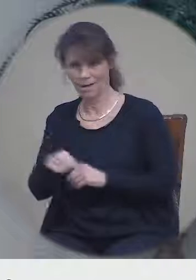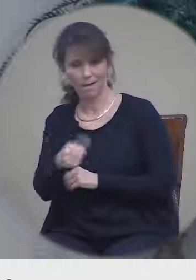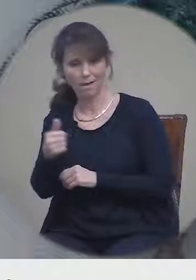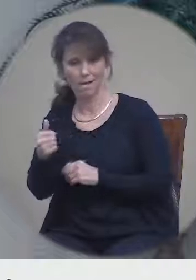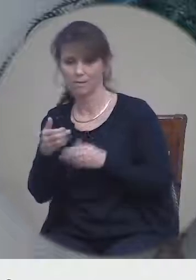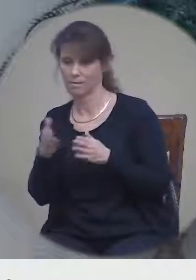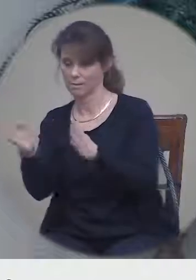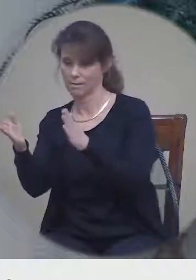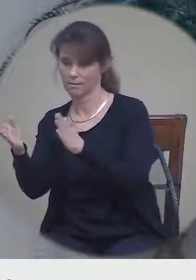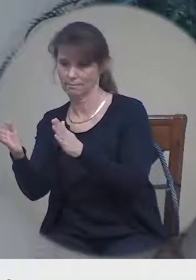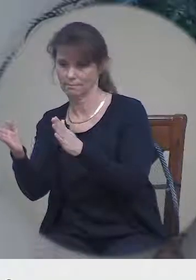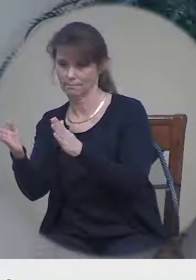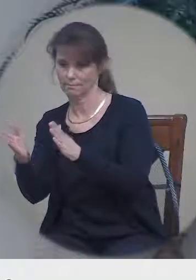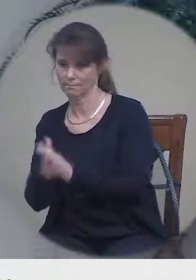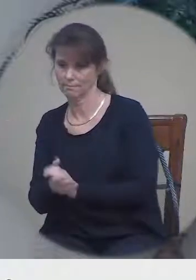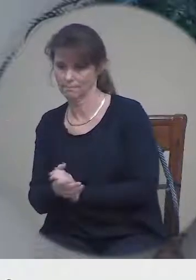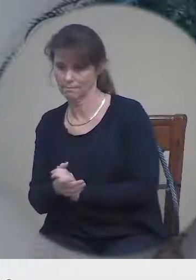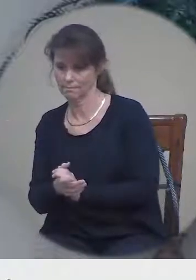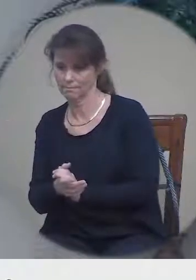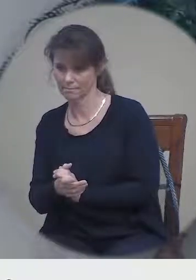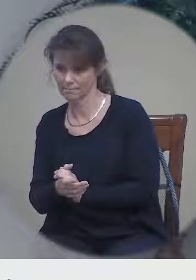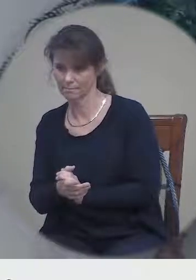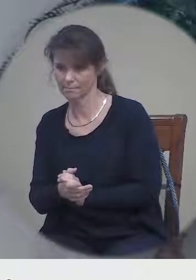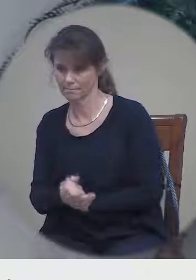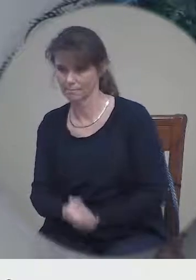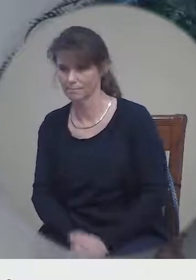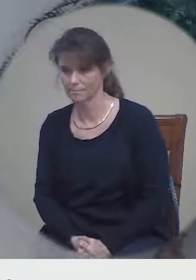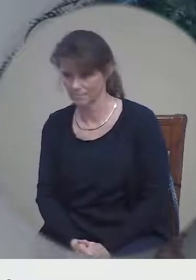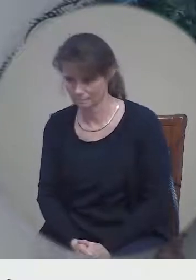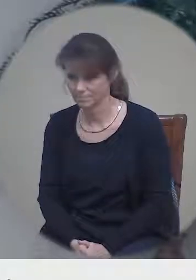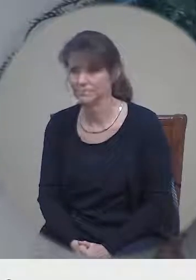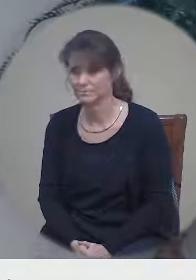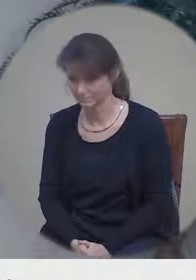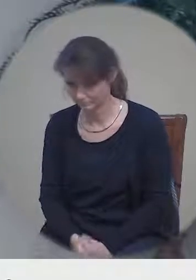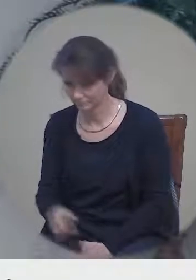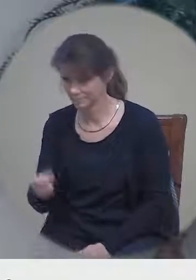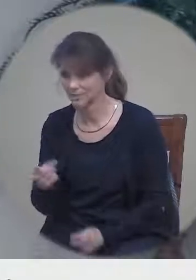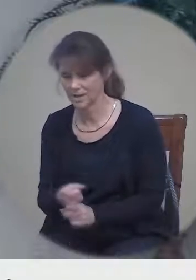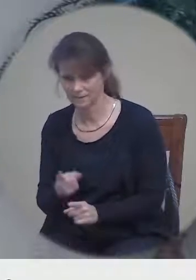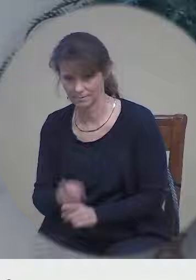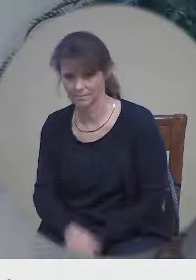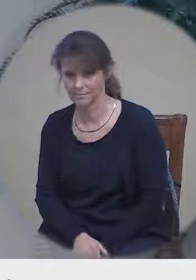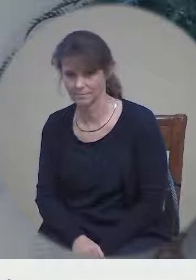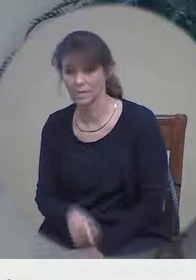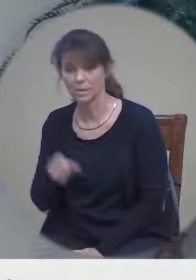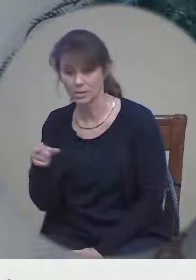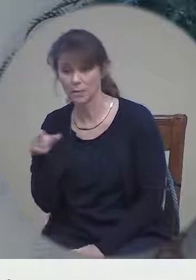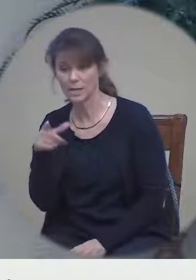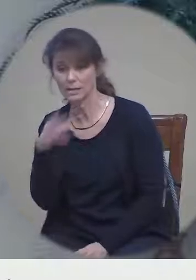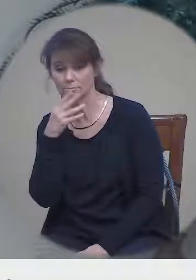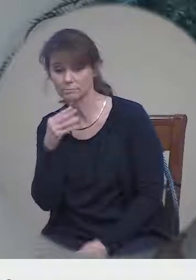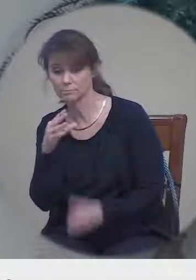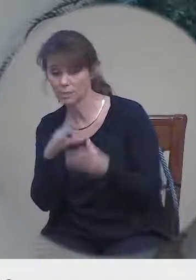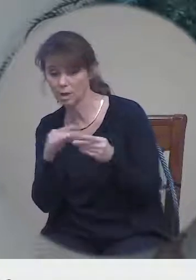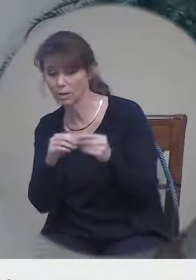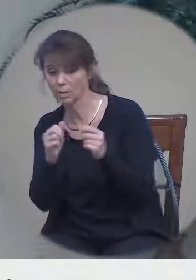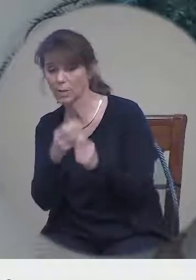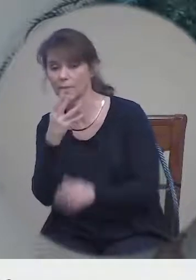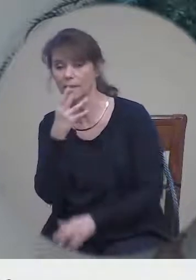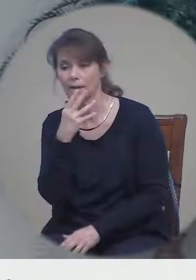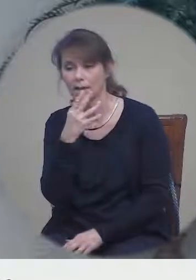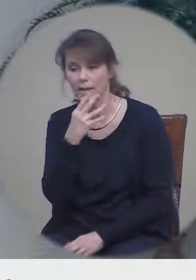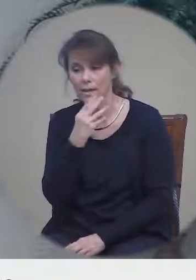more indicates the removal of those things. Again, remember, he's speaking to Hebrew Christians. He says,